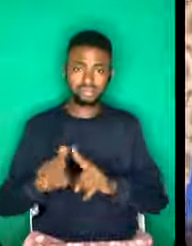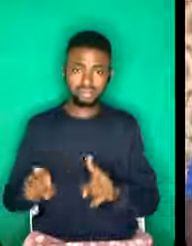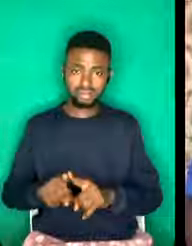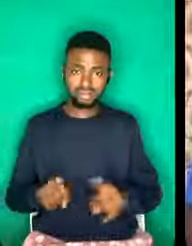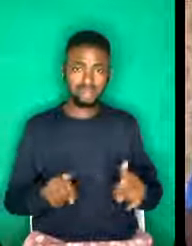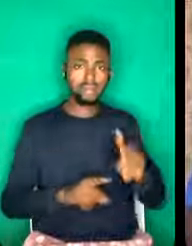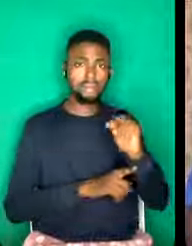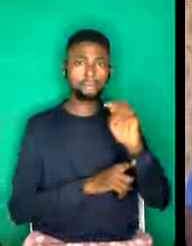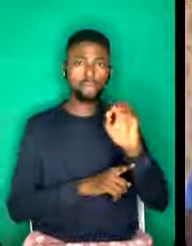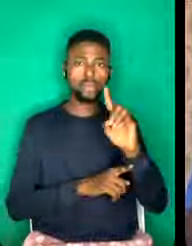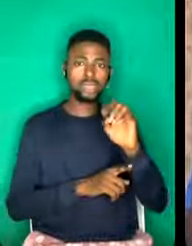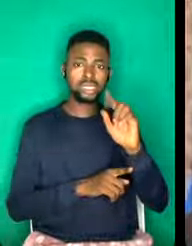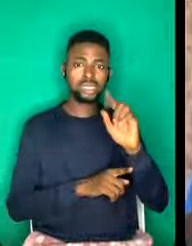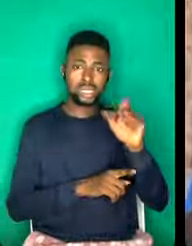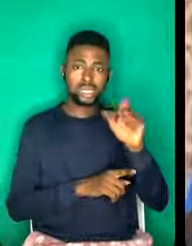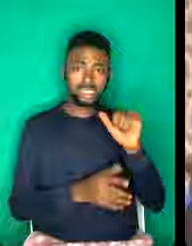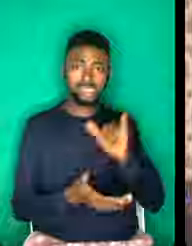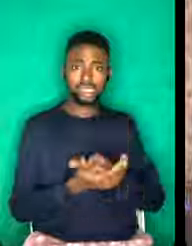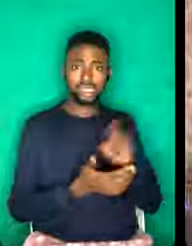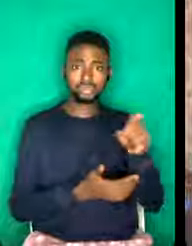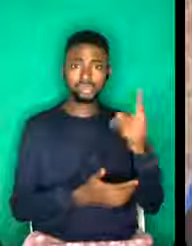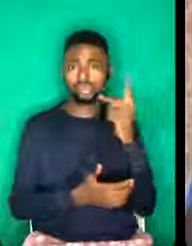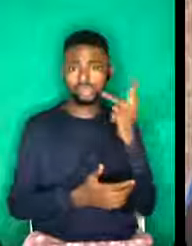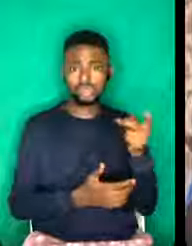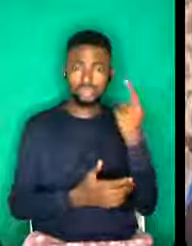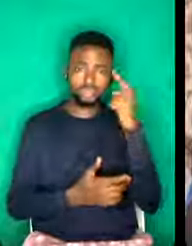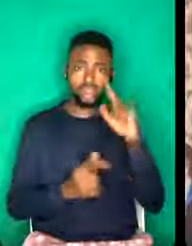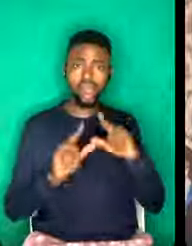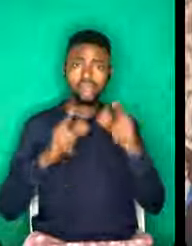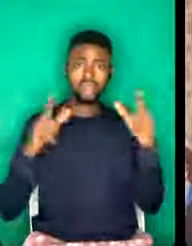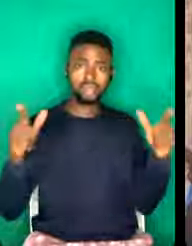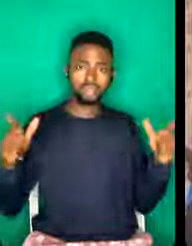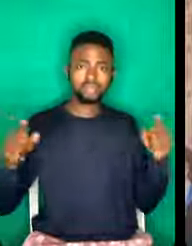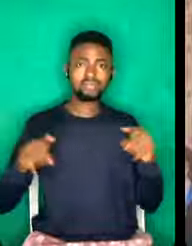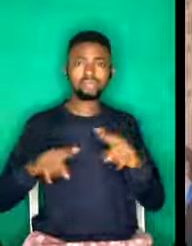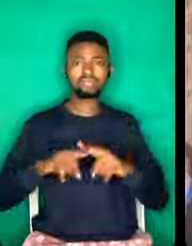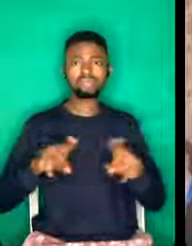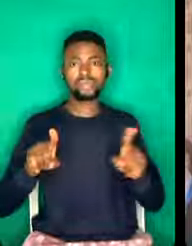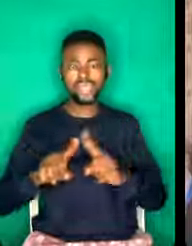models that you imitate. For language, different